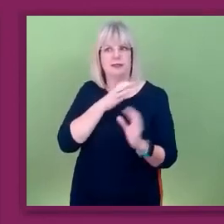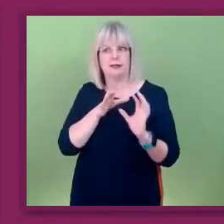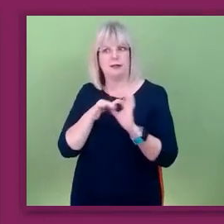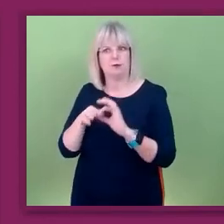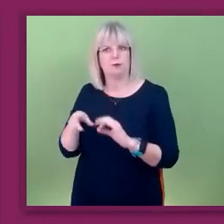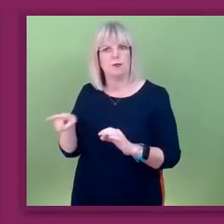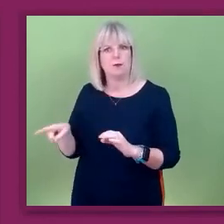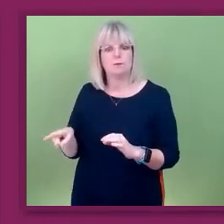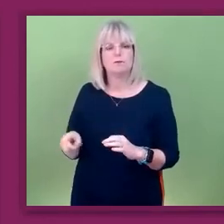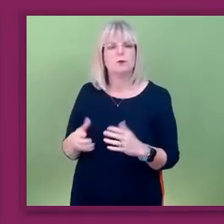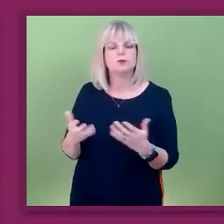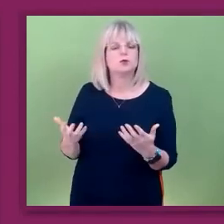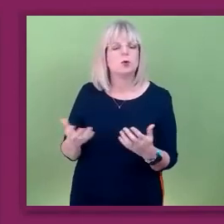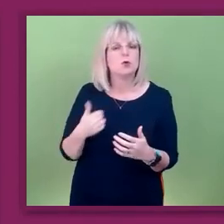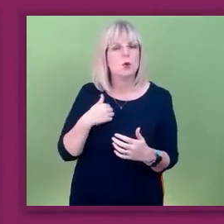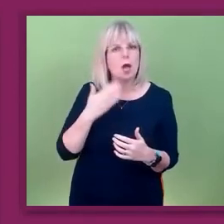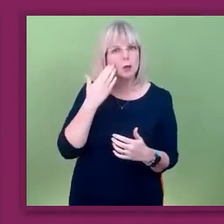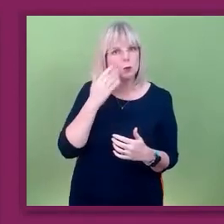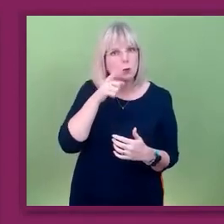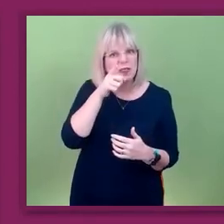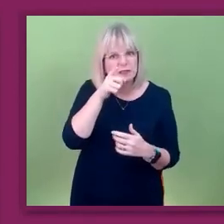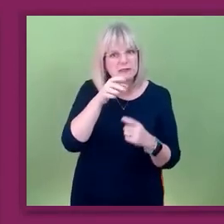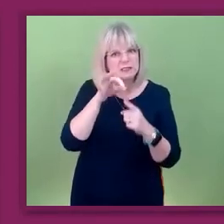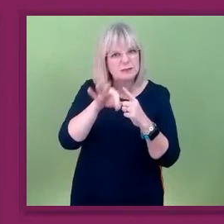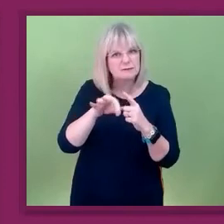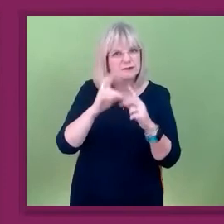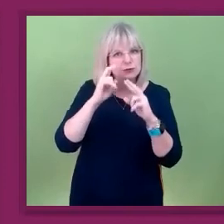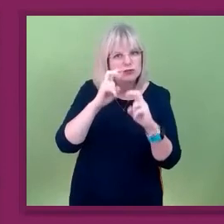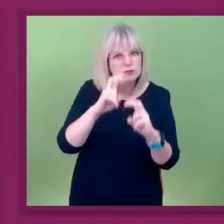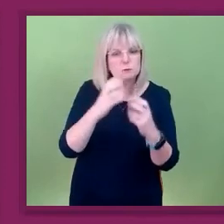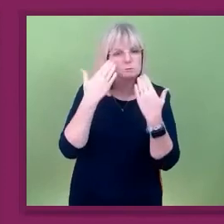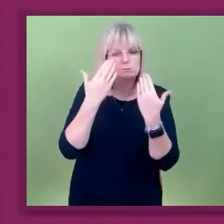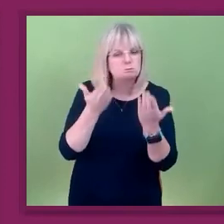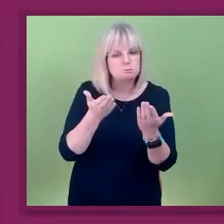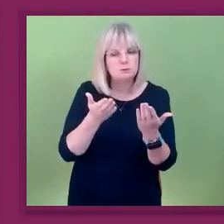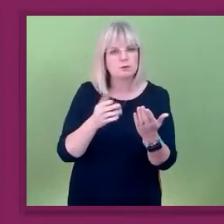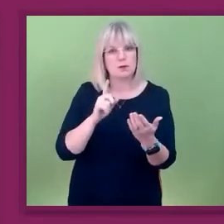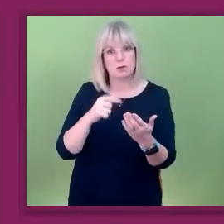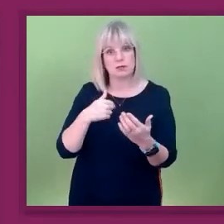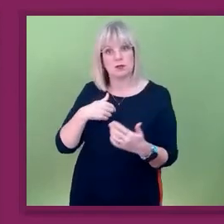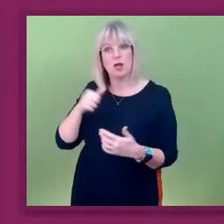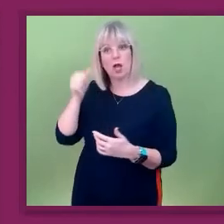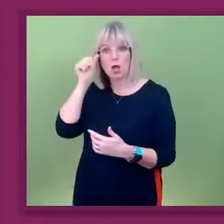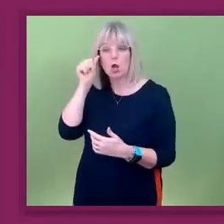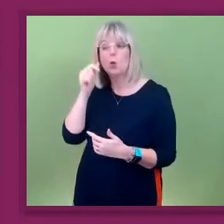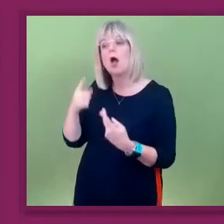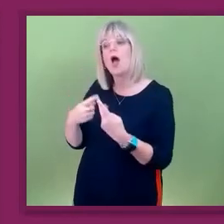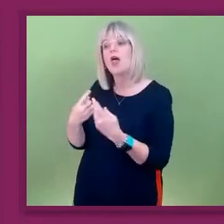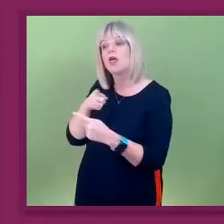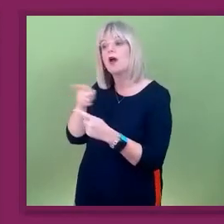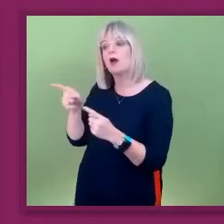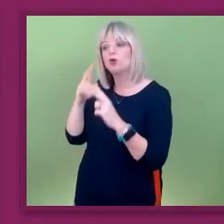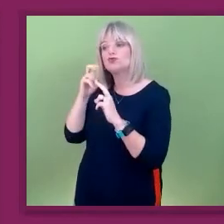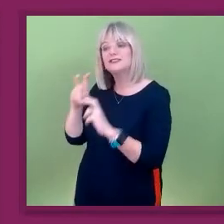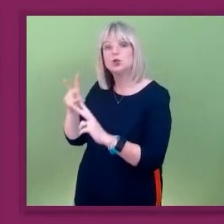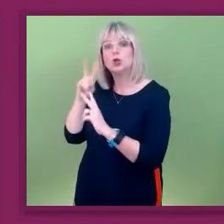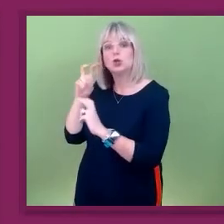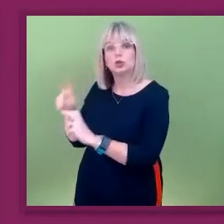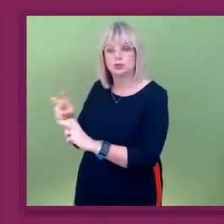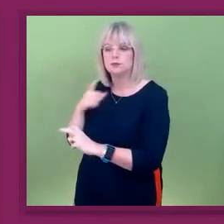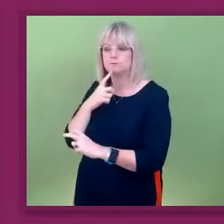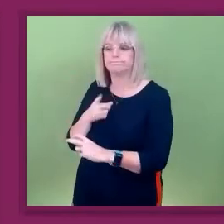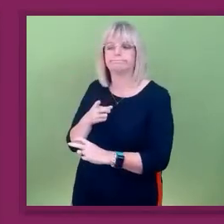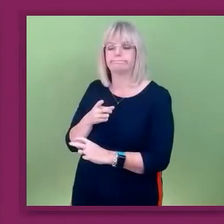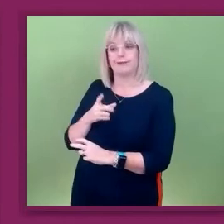the that particular research that you've referred to, but the ones that I am quite familiar is the one that where they've not been informed about